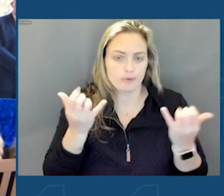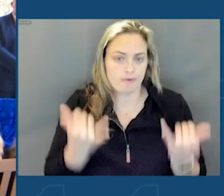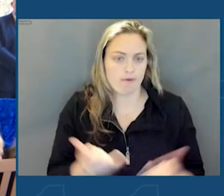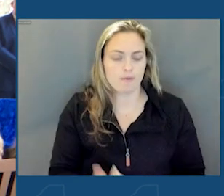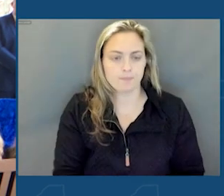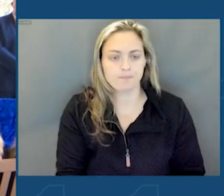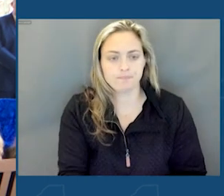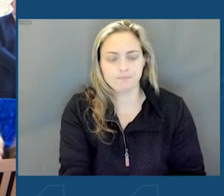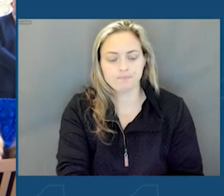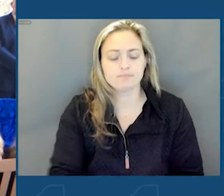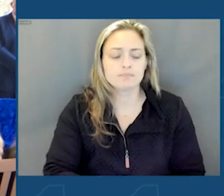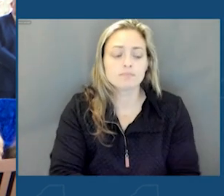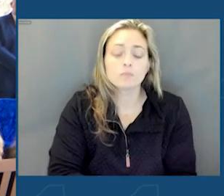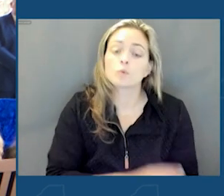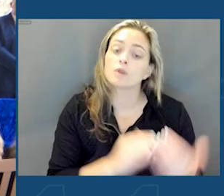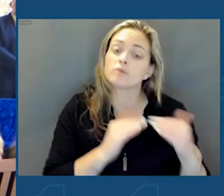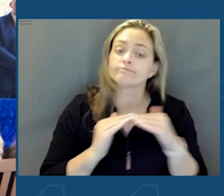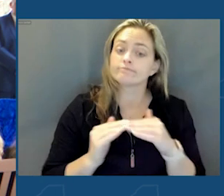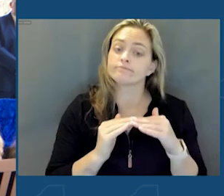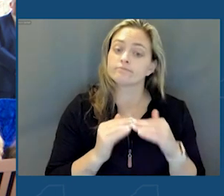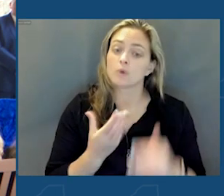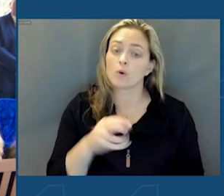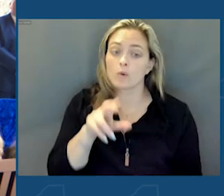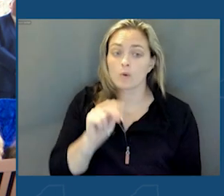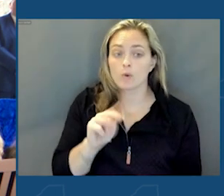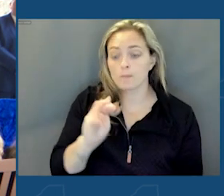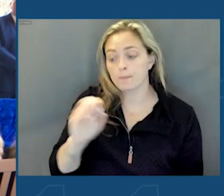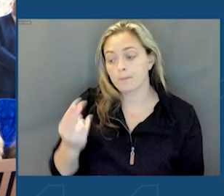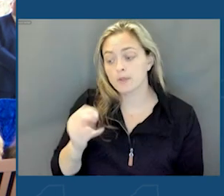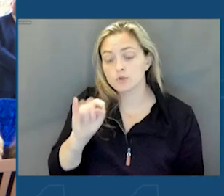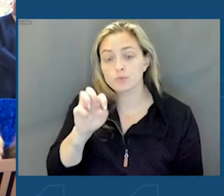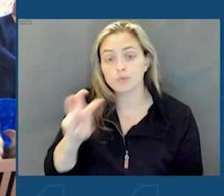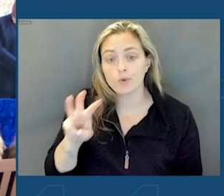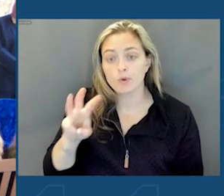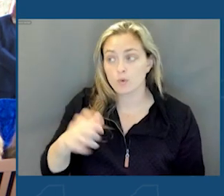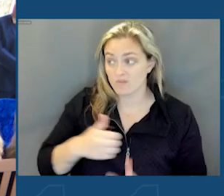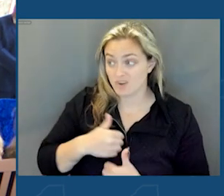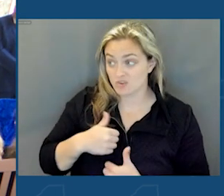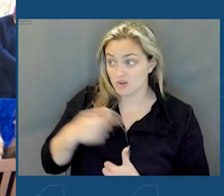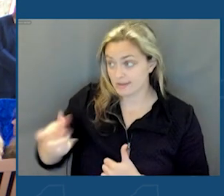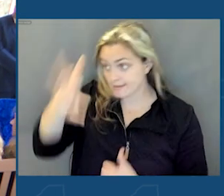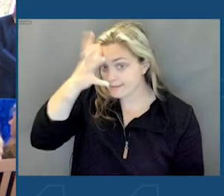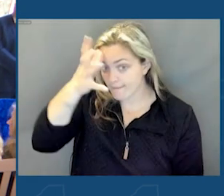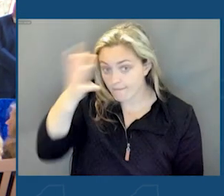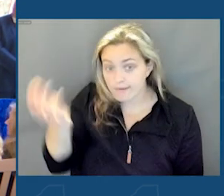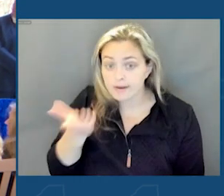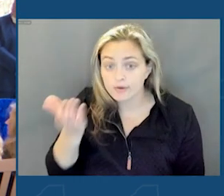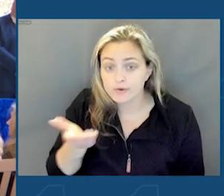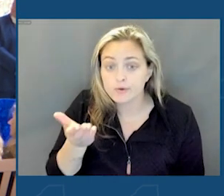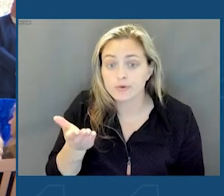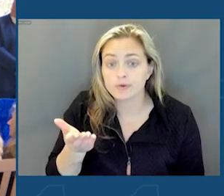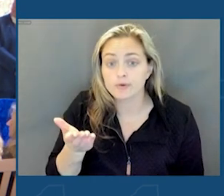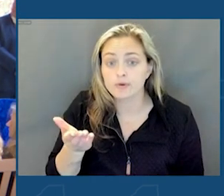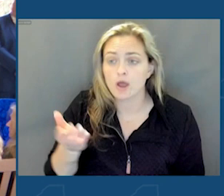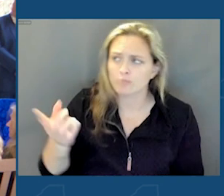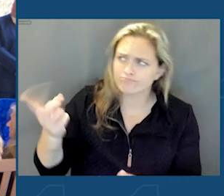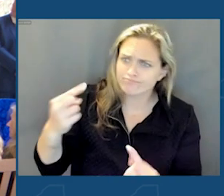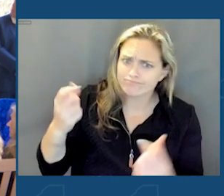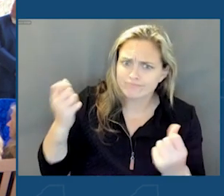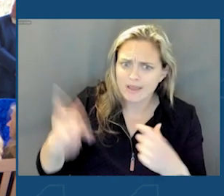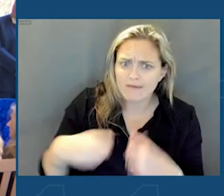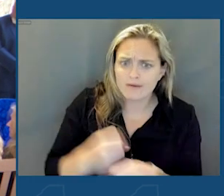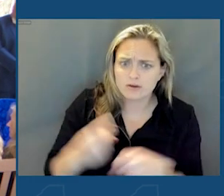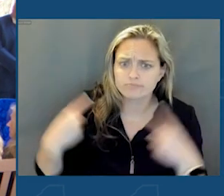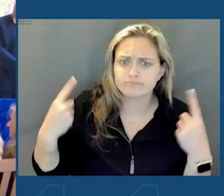fellow citizens like our own Mitch Rowe, our veteran whose dad is here and has been coming here for years to